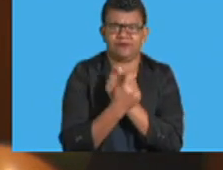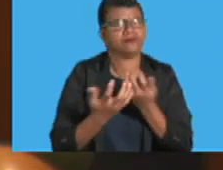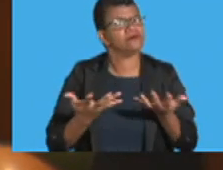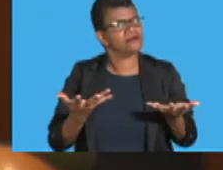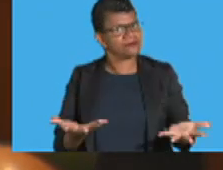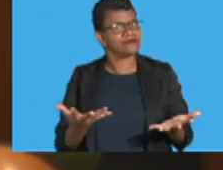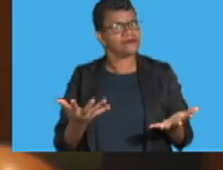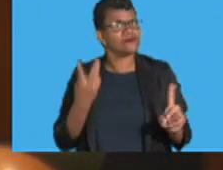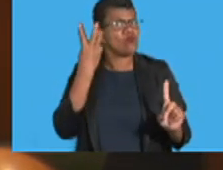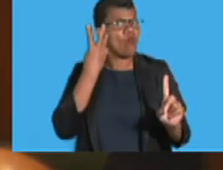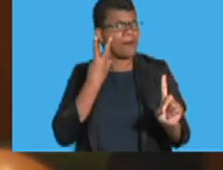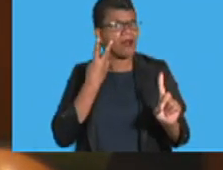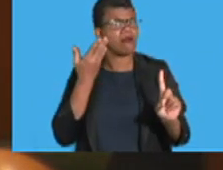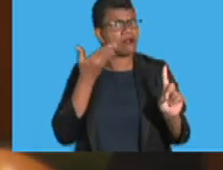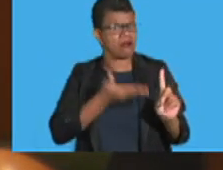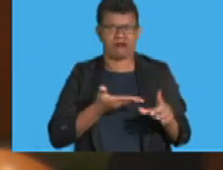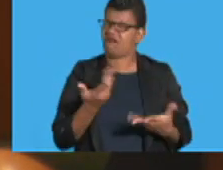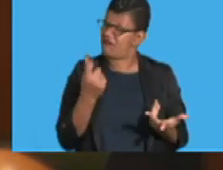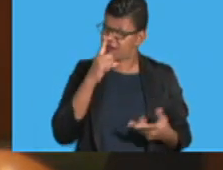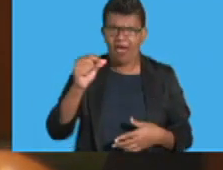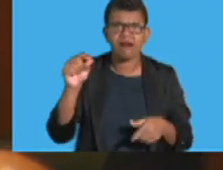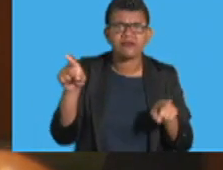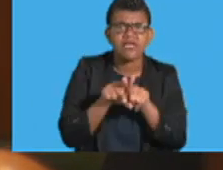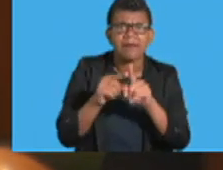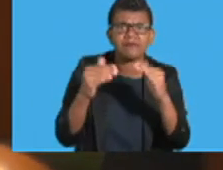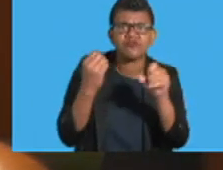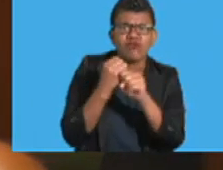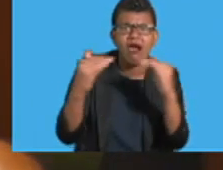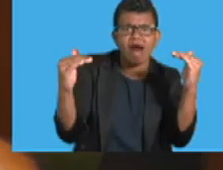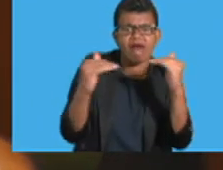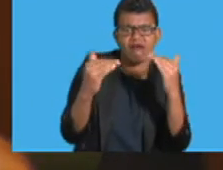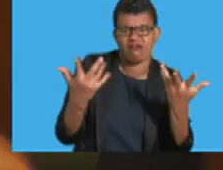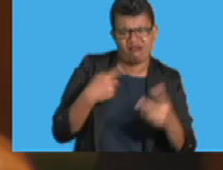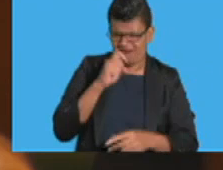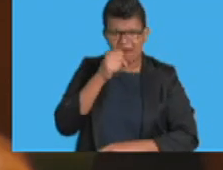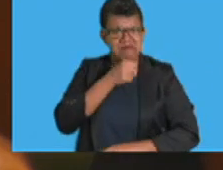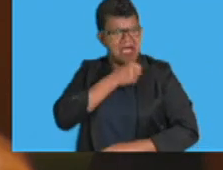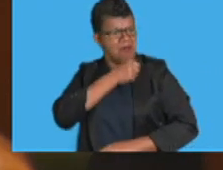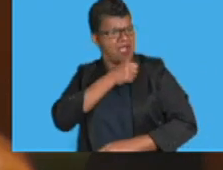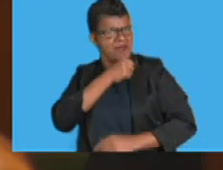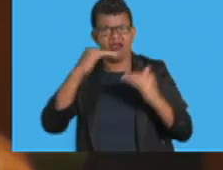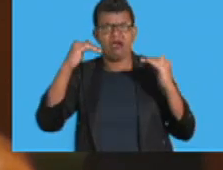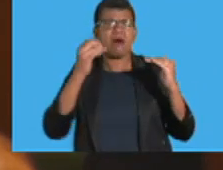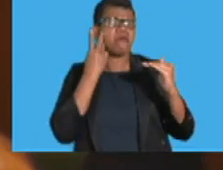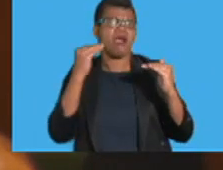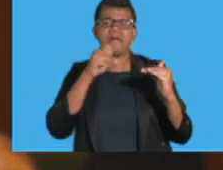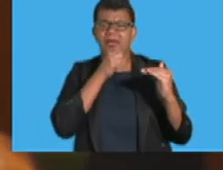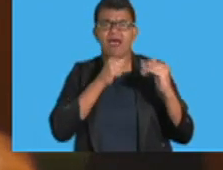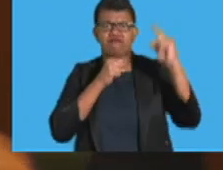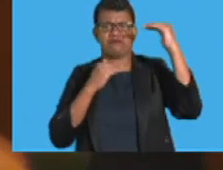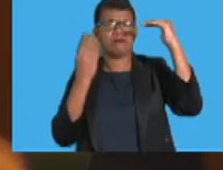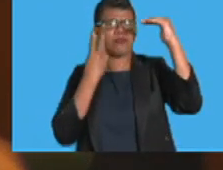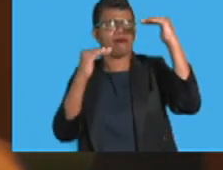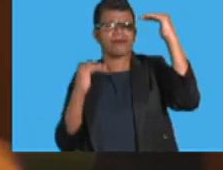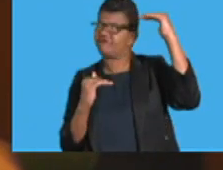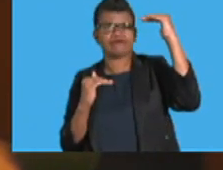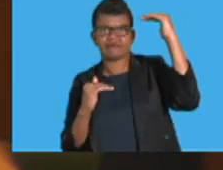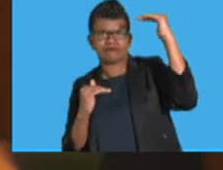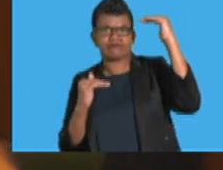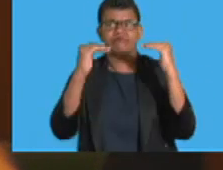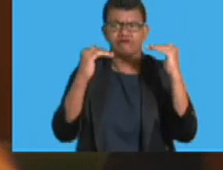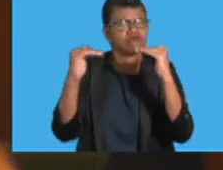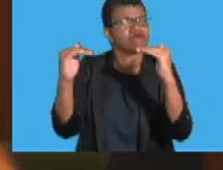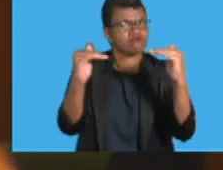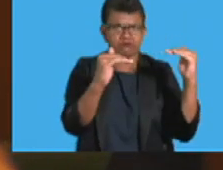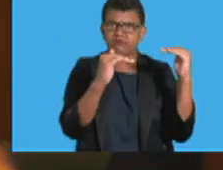capable as men, and not to exercise any power, physical, mental, or moral, over our brothers, but to make our